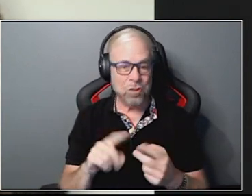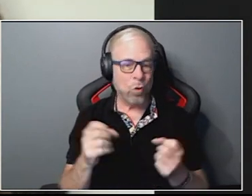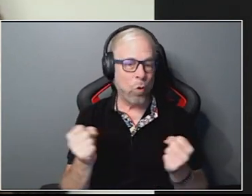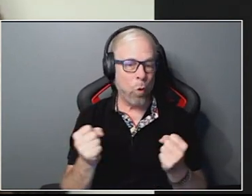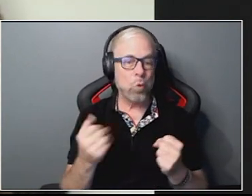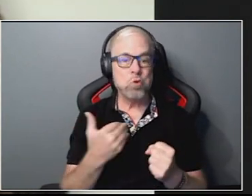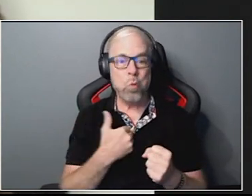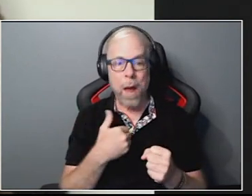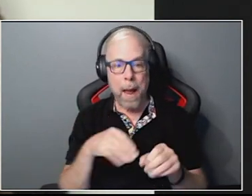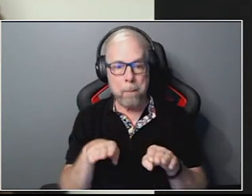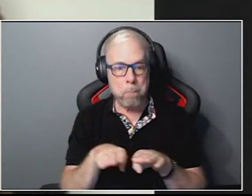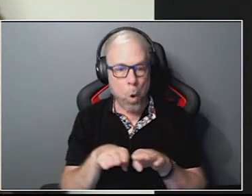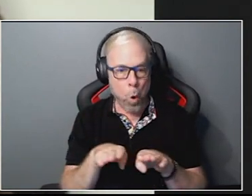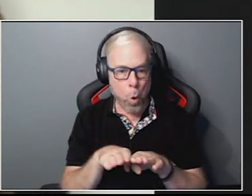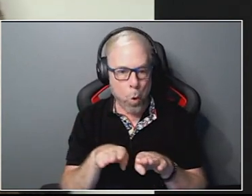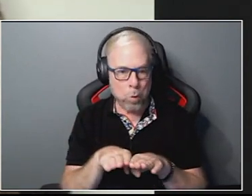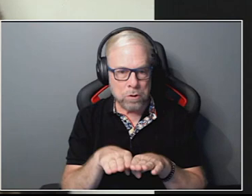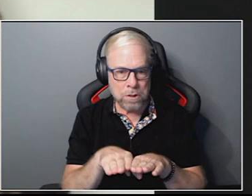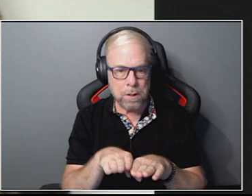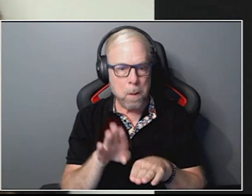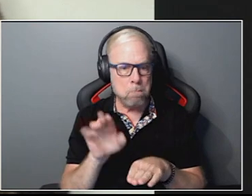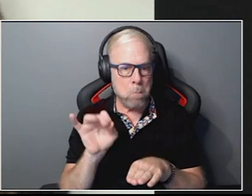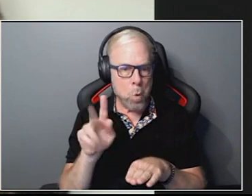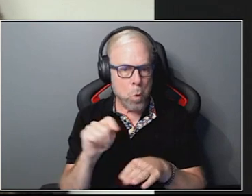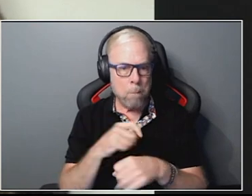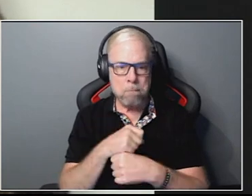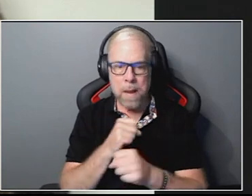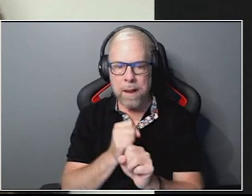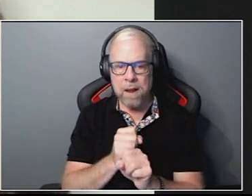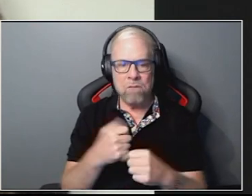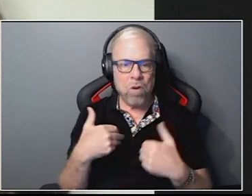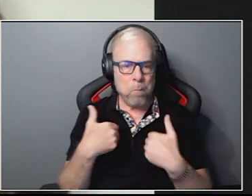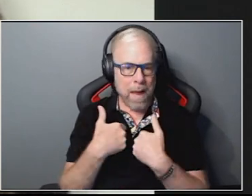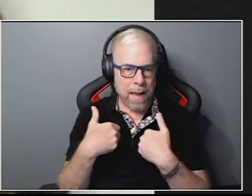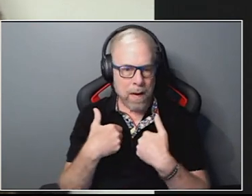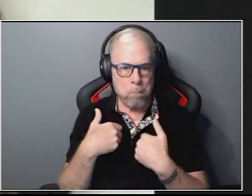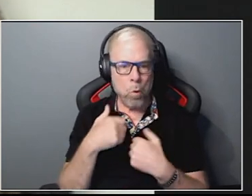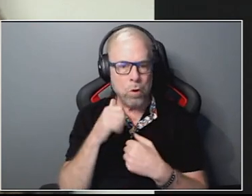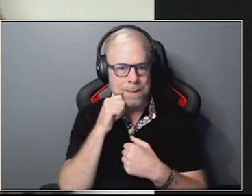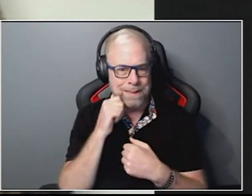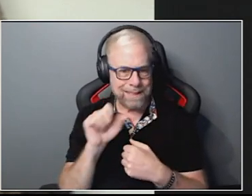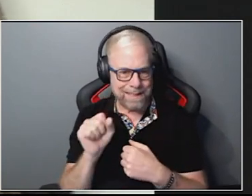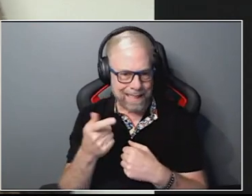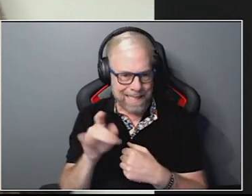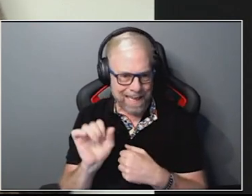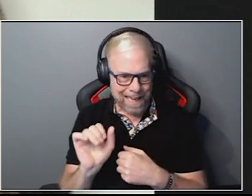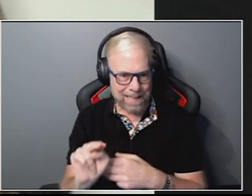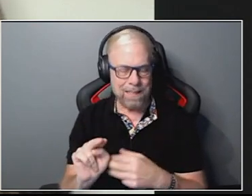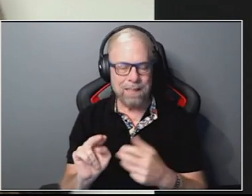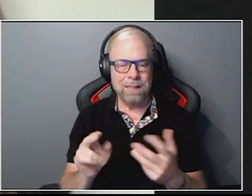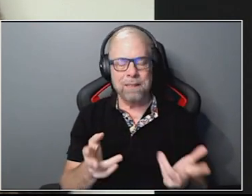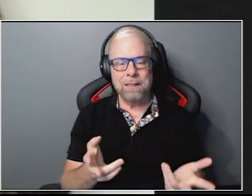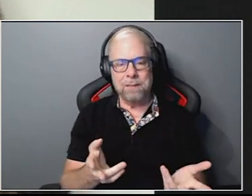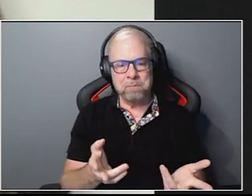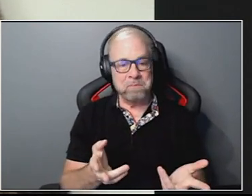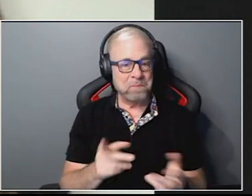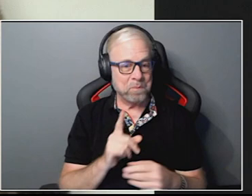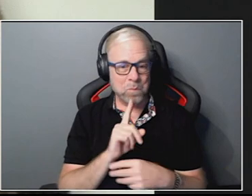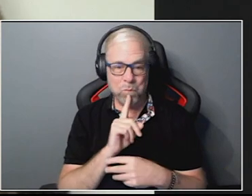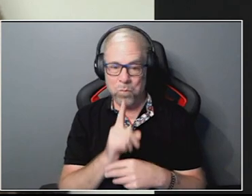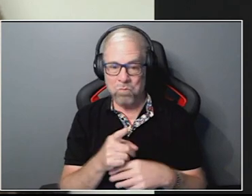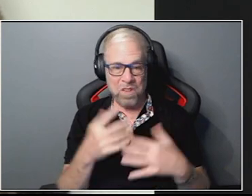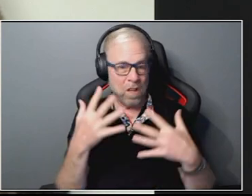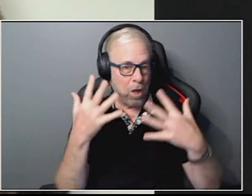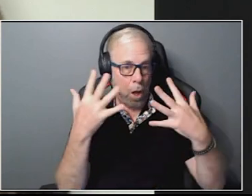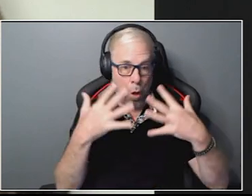of animal skin as well. There were certain boots that you had to wear. It was just the attire